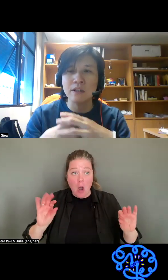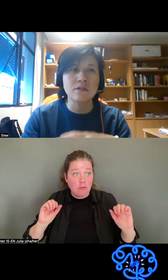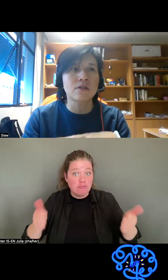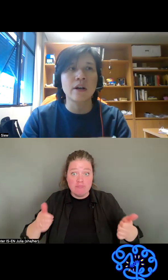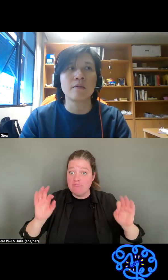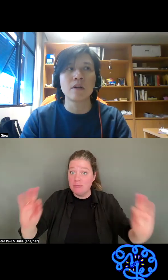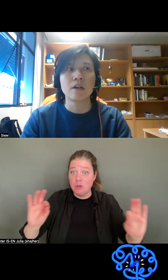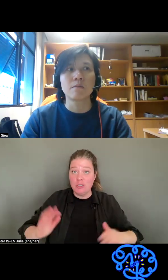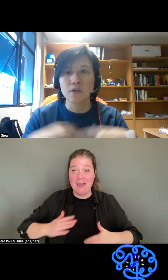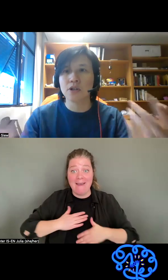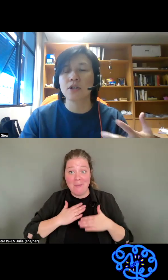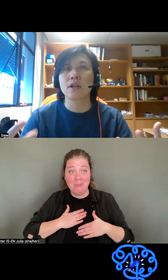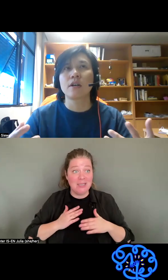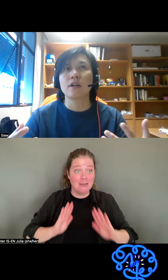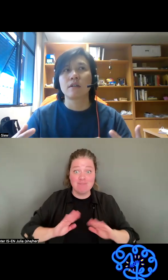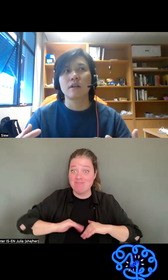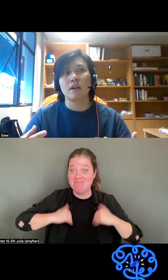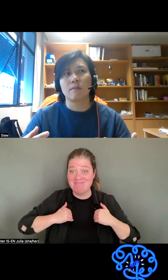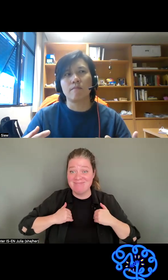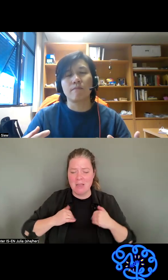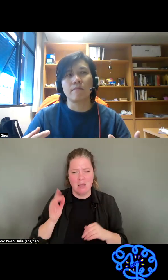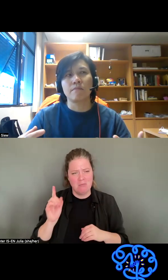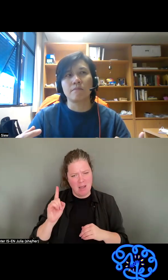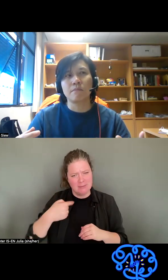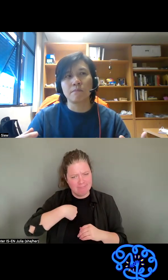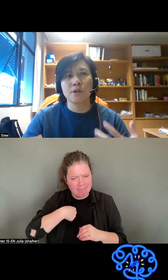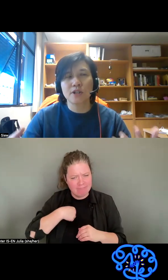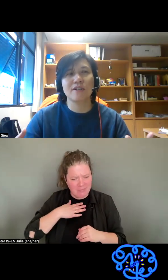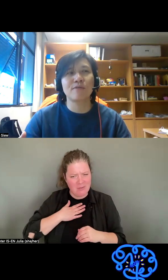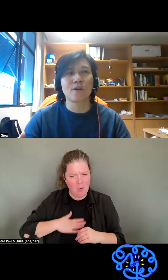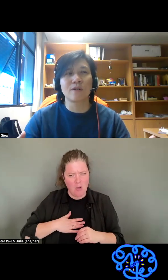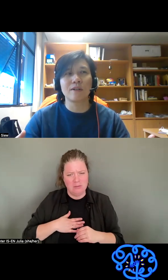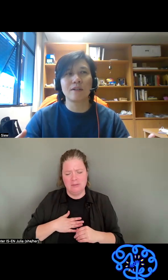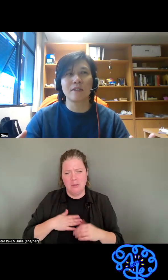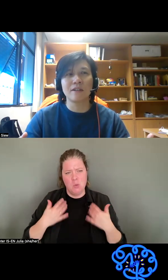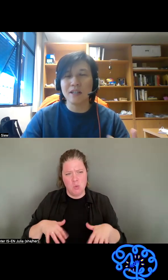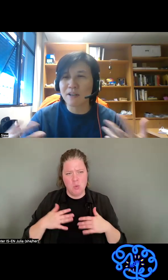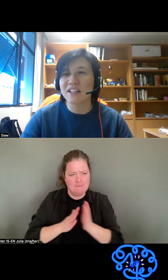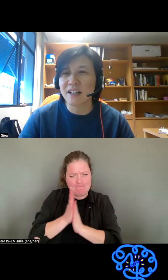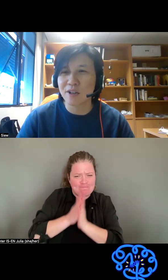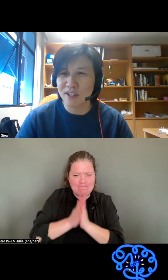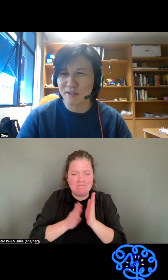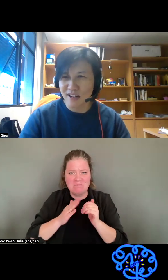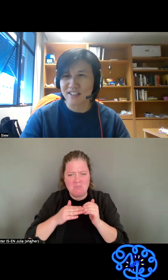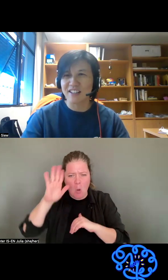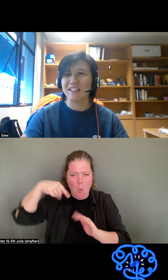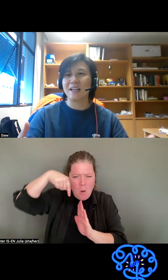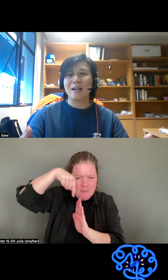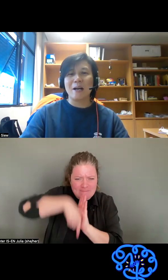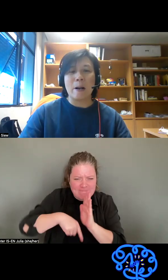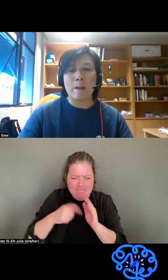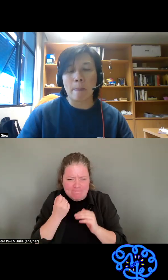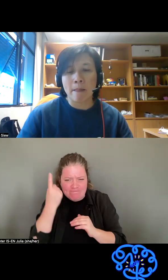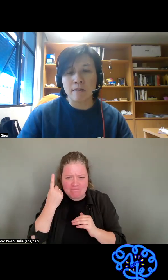I wanted to try and push um, push for a deeper understanding of these effects, I guess.